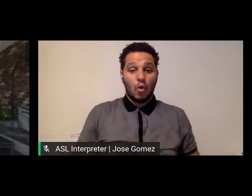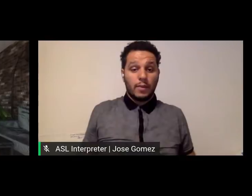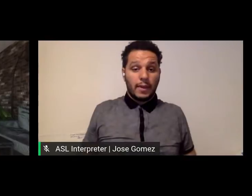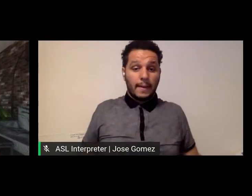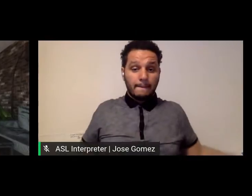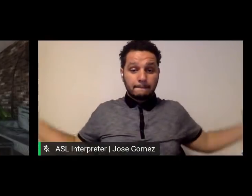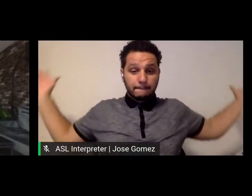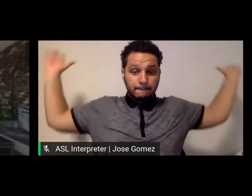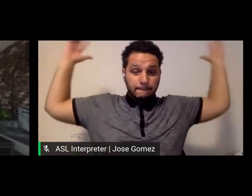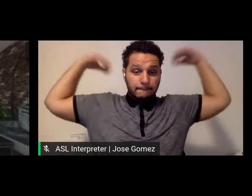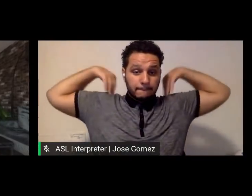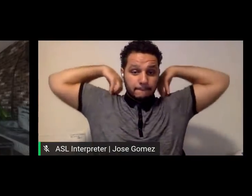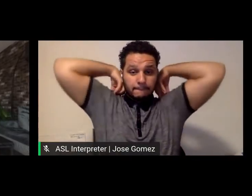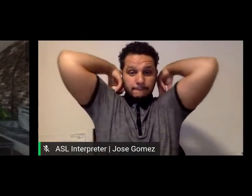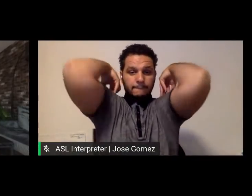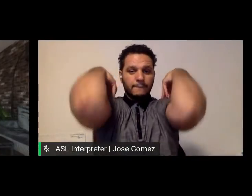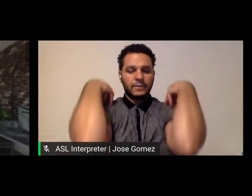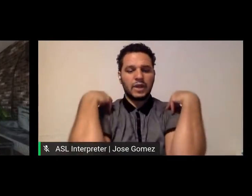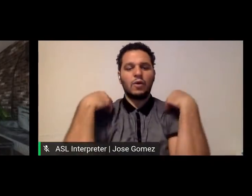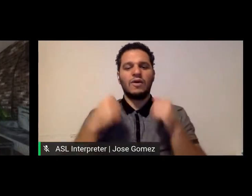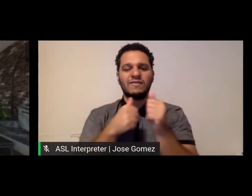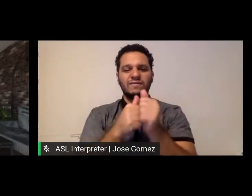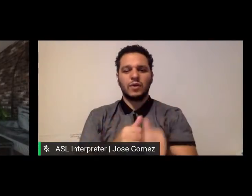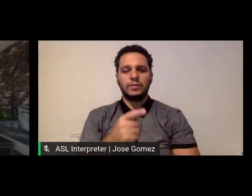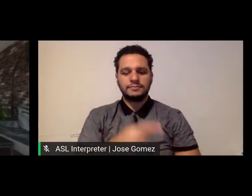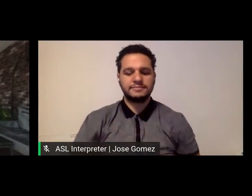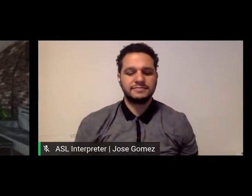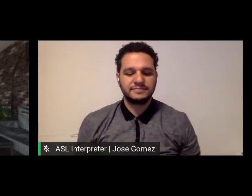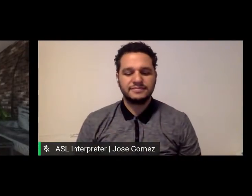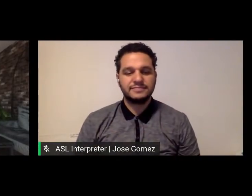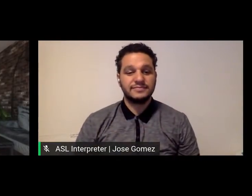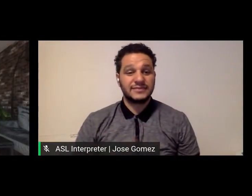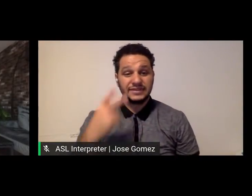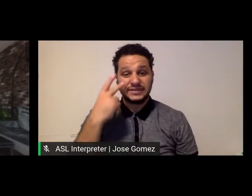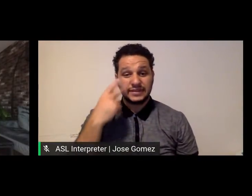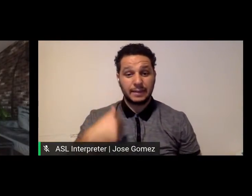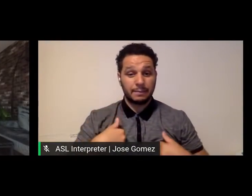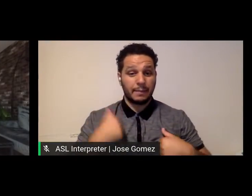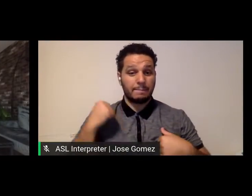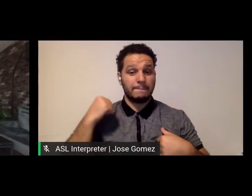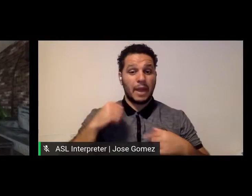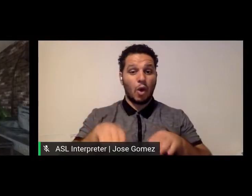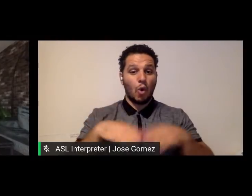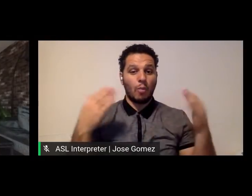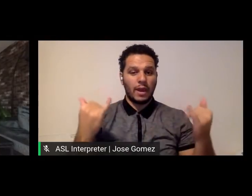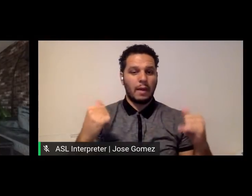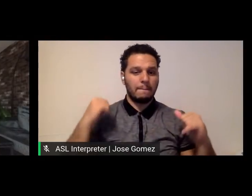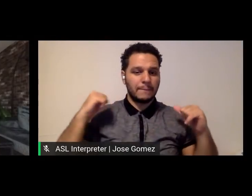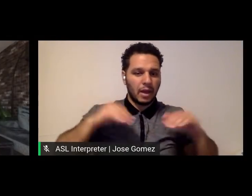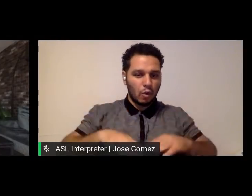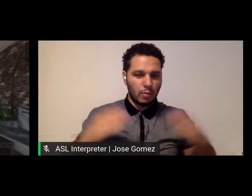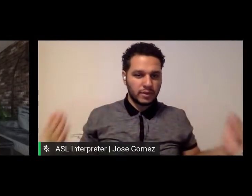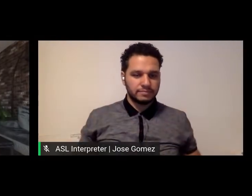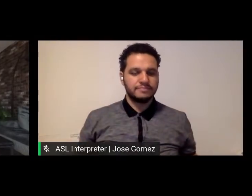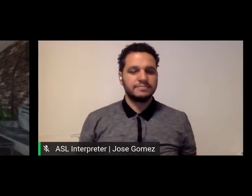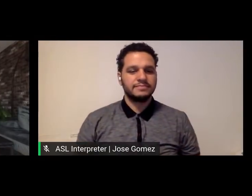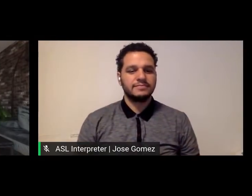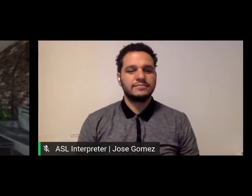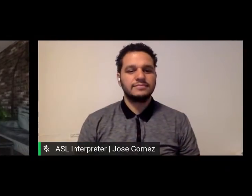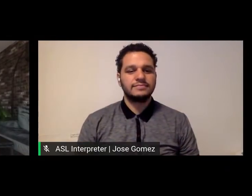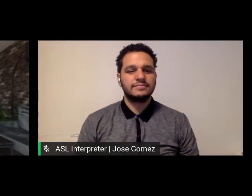Hands to the shoulders, bring your elbows. You can feel your back opening and down. And reach.